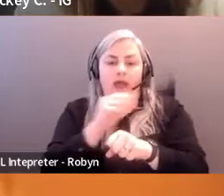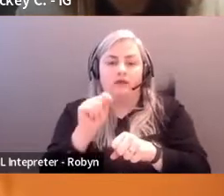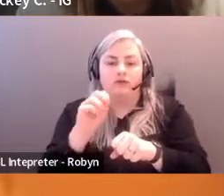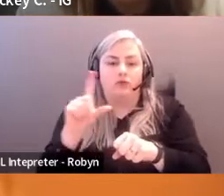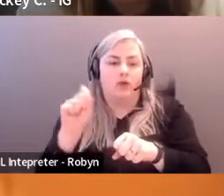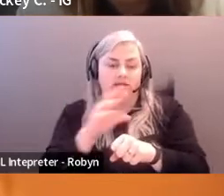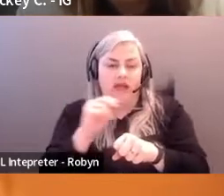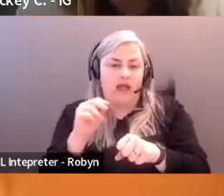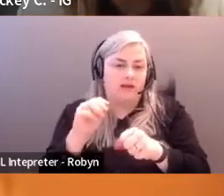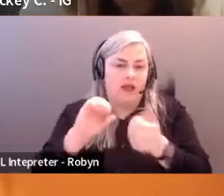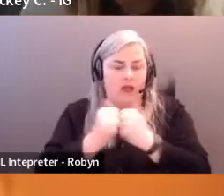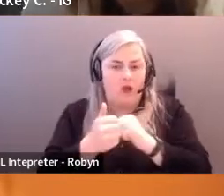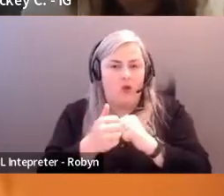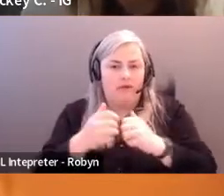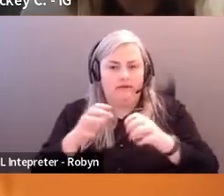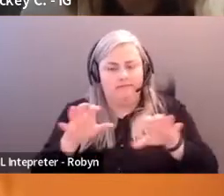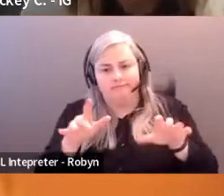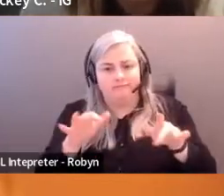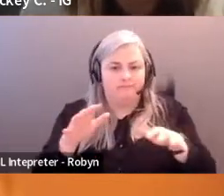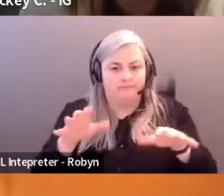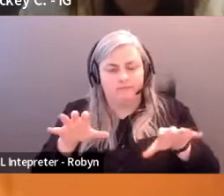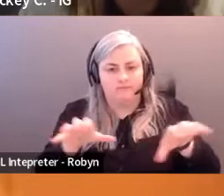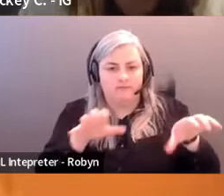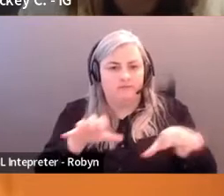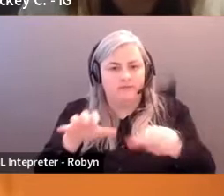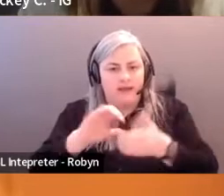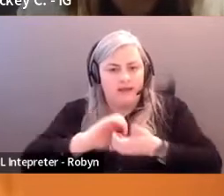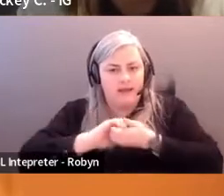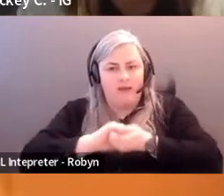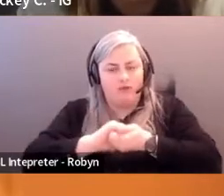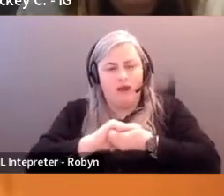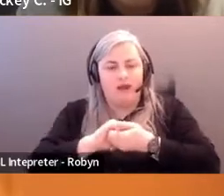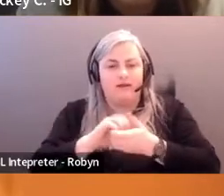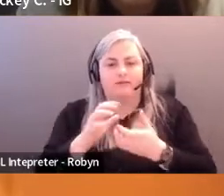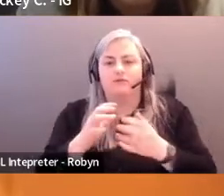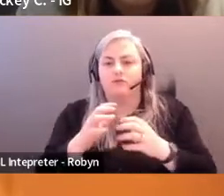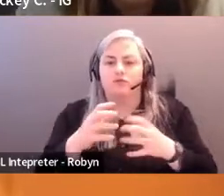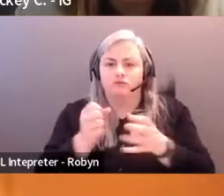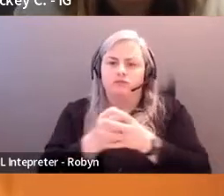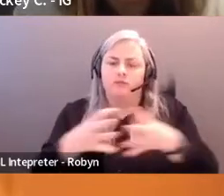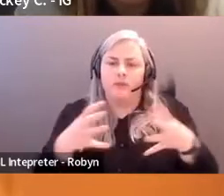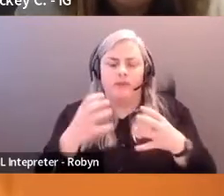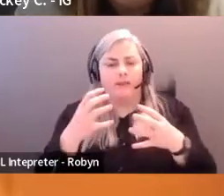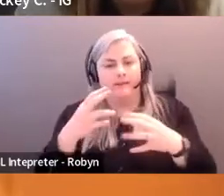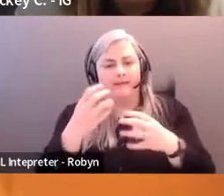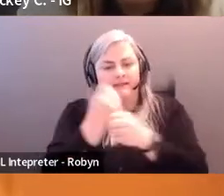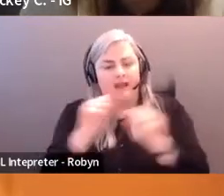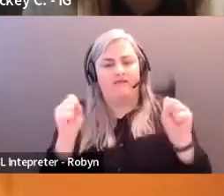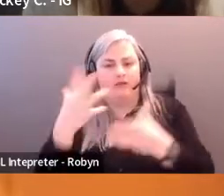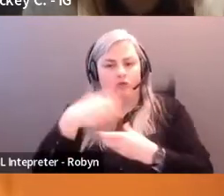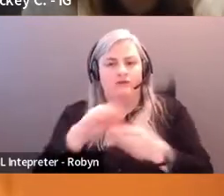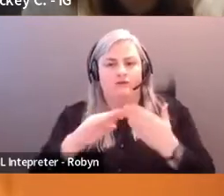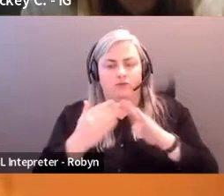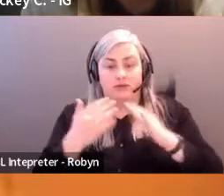how to combat it, so you can better continue to collaborate in the building of a safe and inclusive community. So to experience